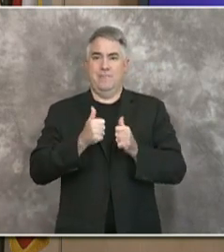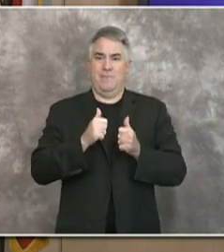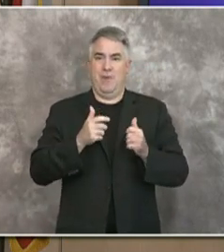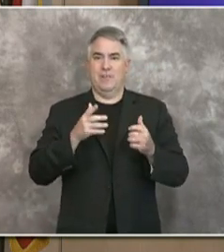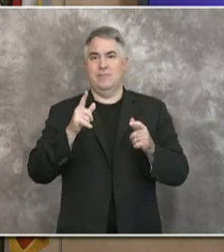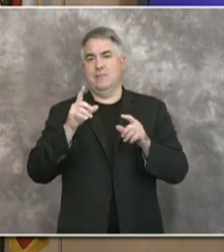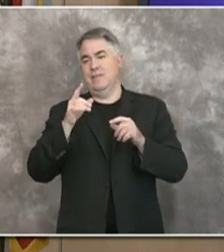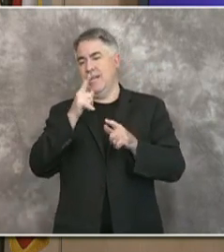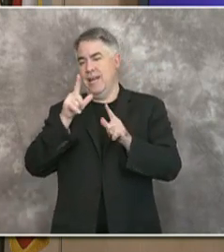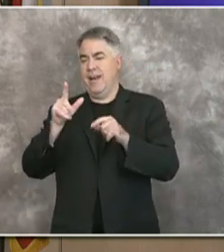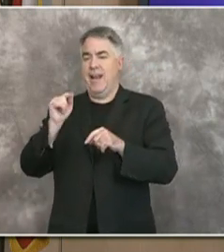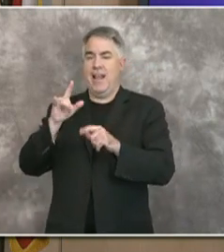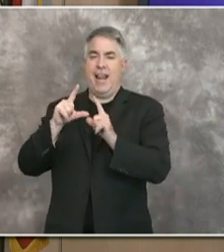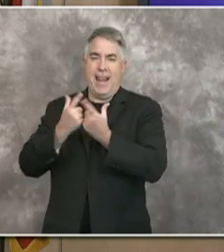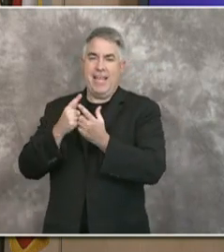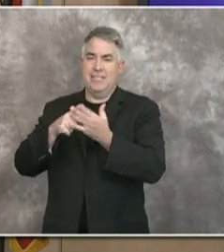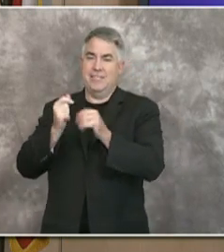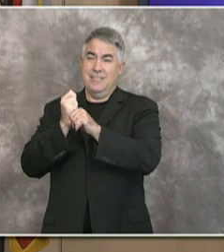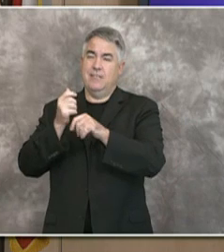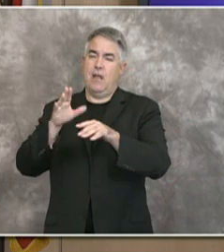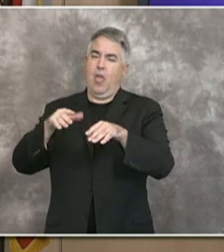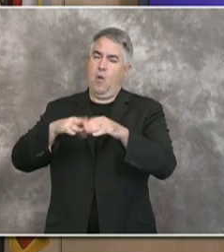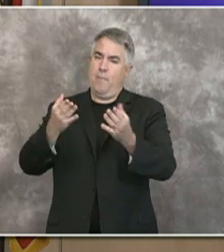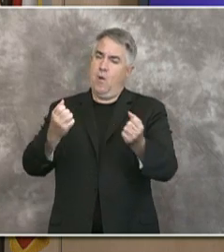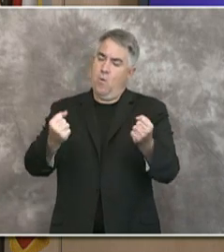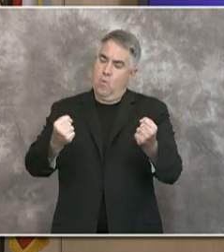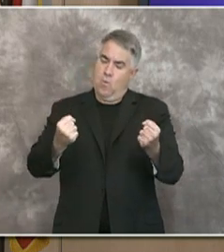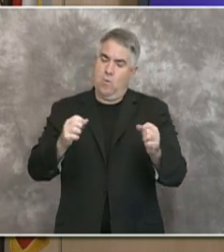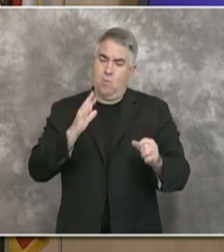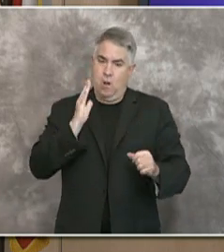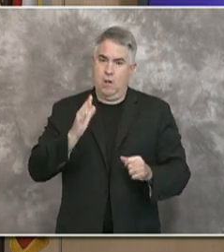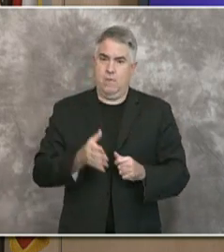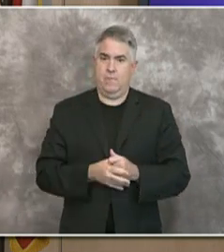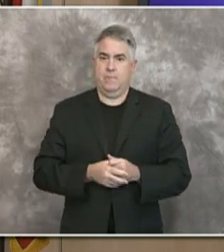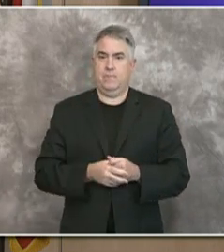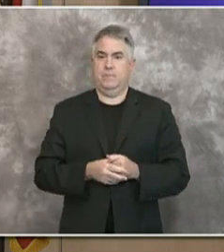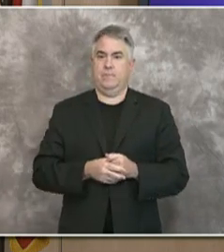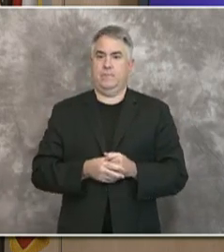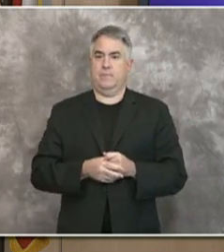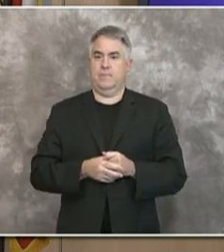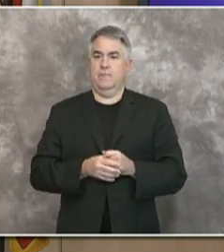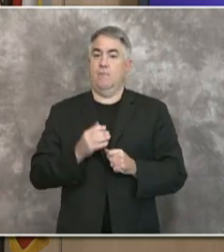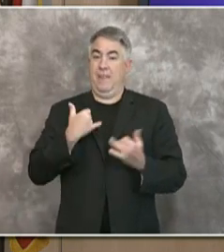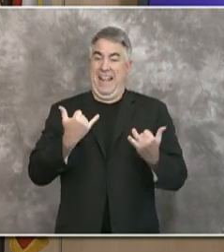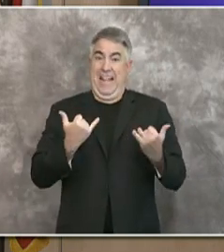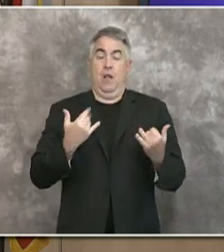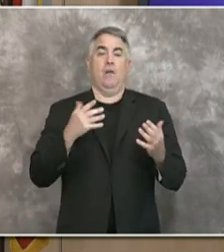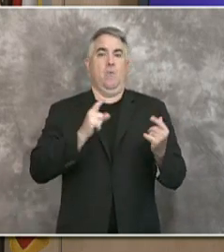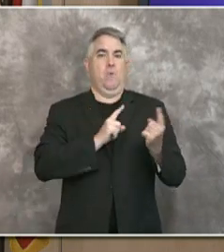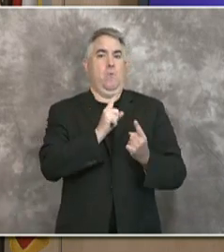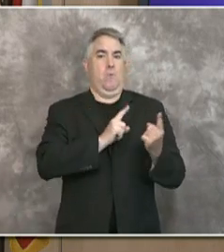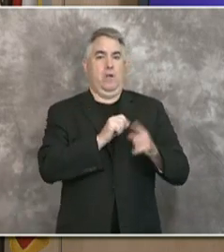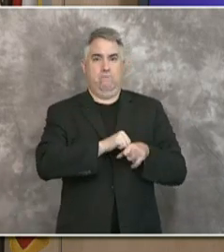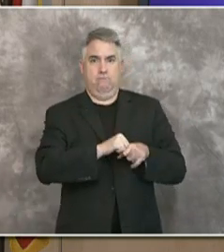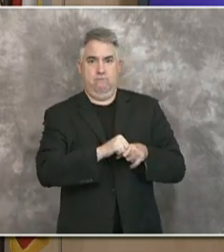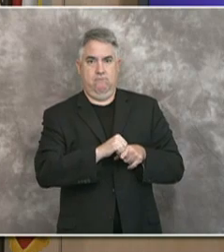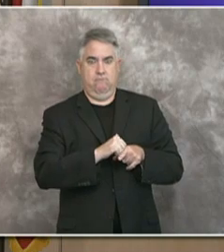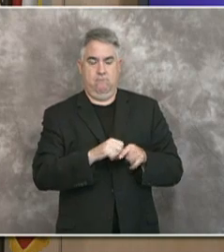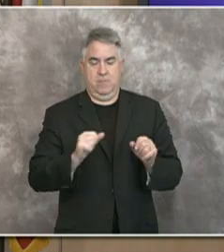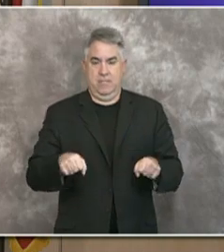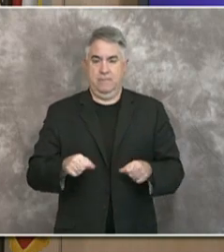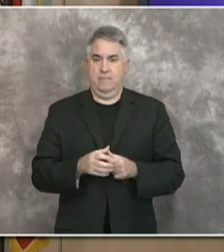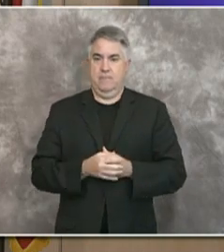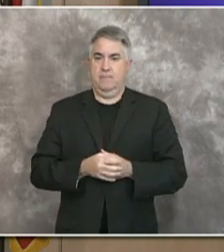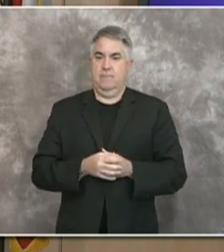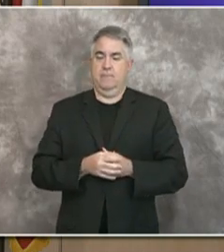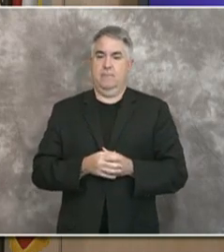happen, but we are not there right now, but we are at the phase to allow one-on-one instructions moving forward. With that, let's jump into our daily